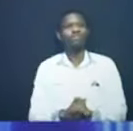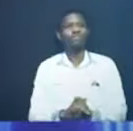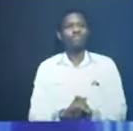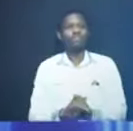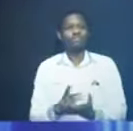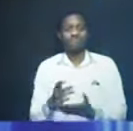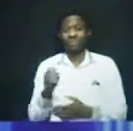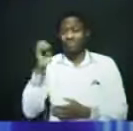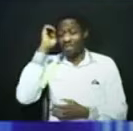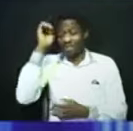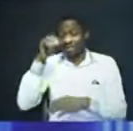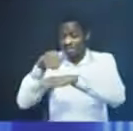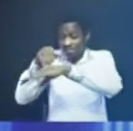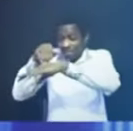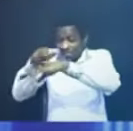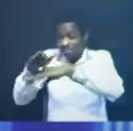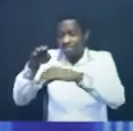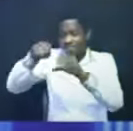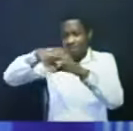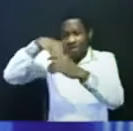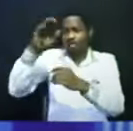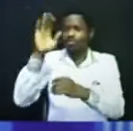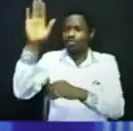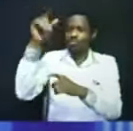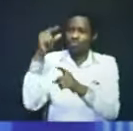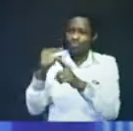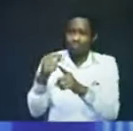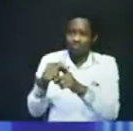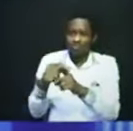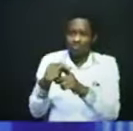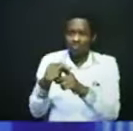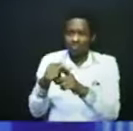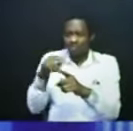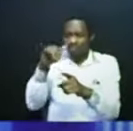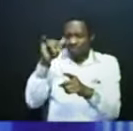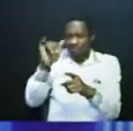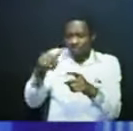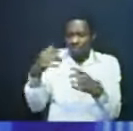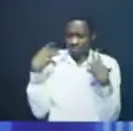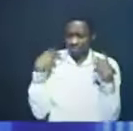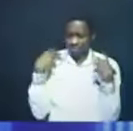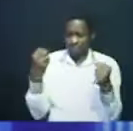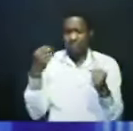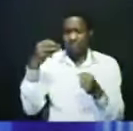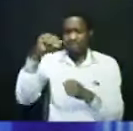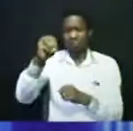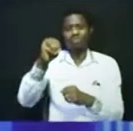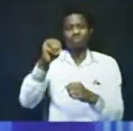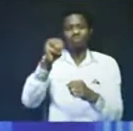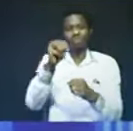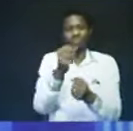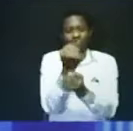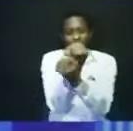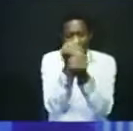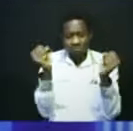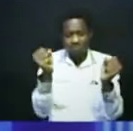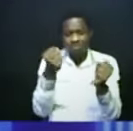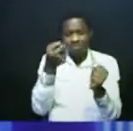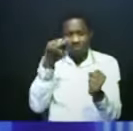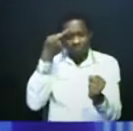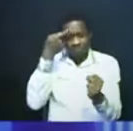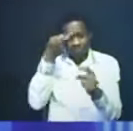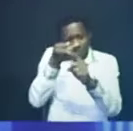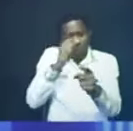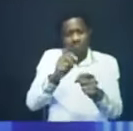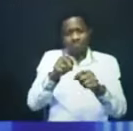He sent out his word, and it healed them and rescued them from the